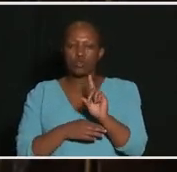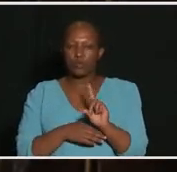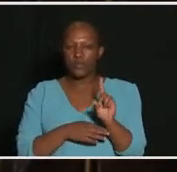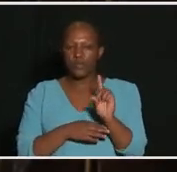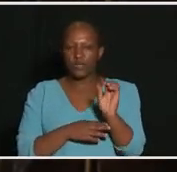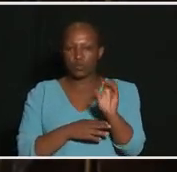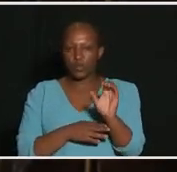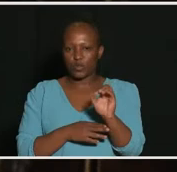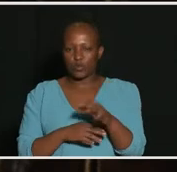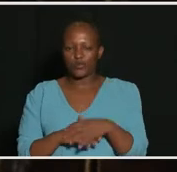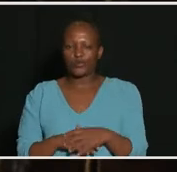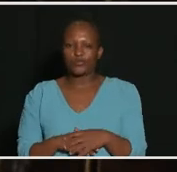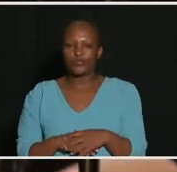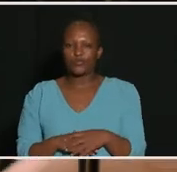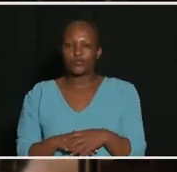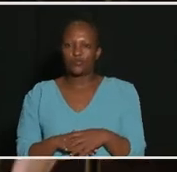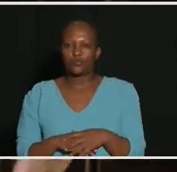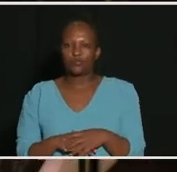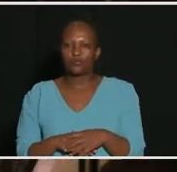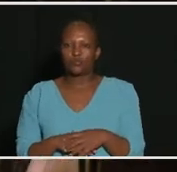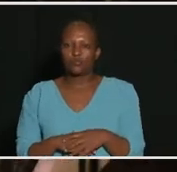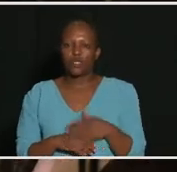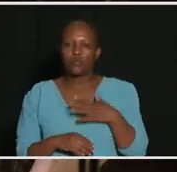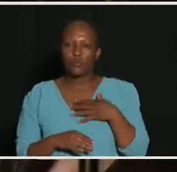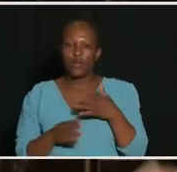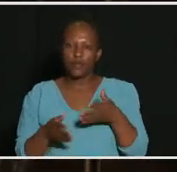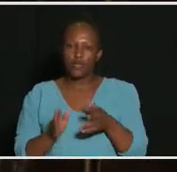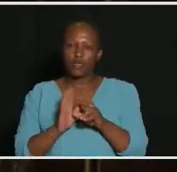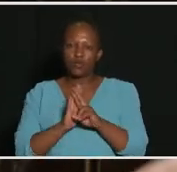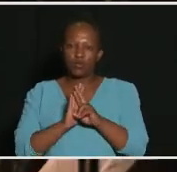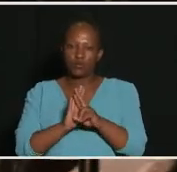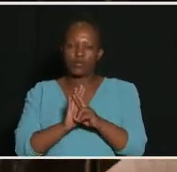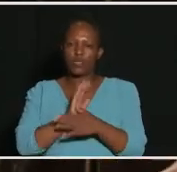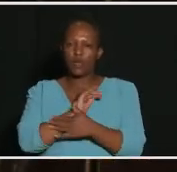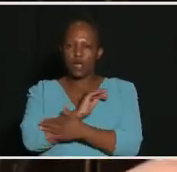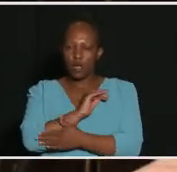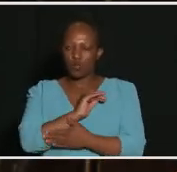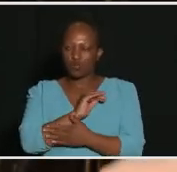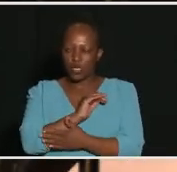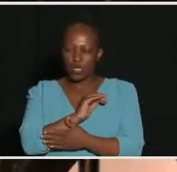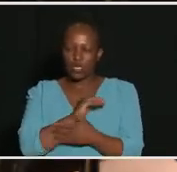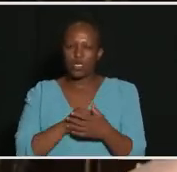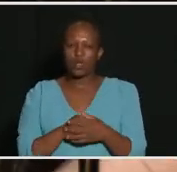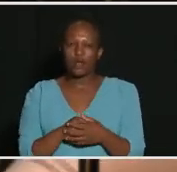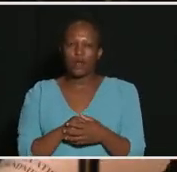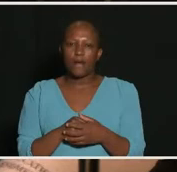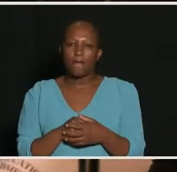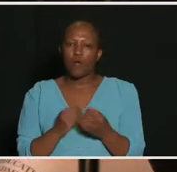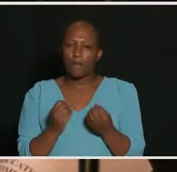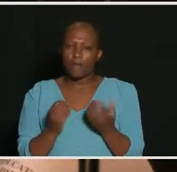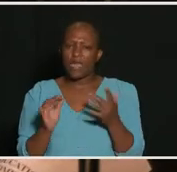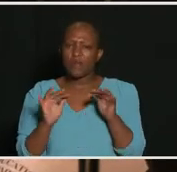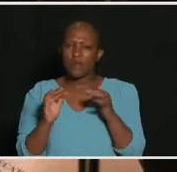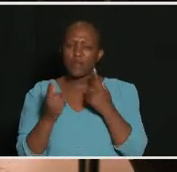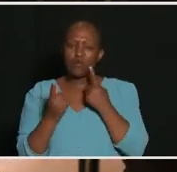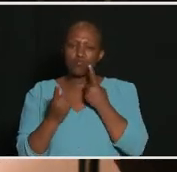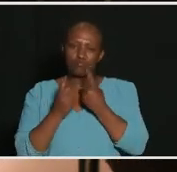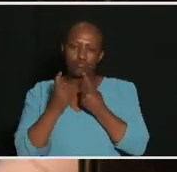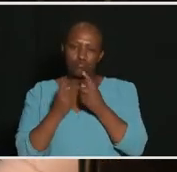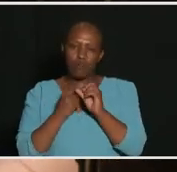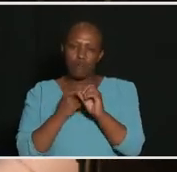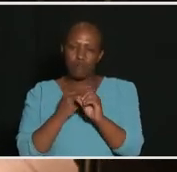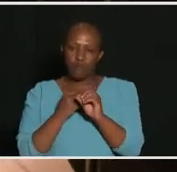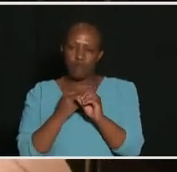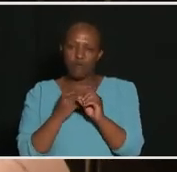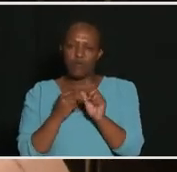um I'm here representing I would love to say the nation because there's a there's a cry out there um firstly